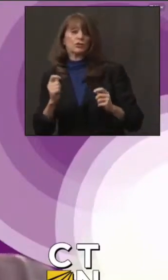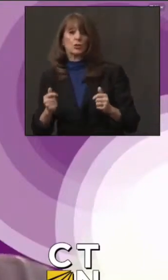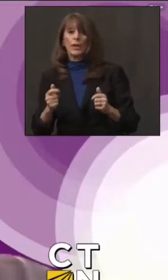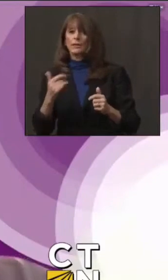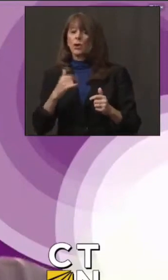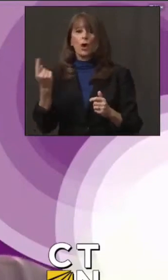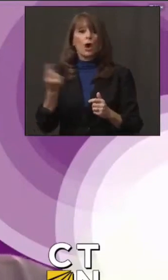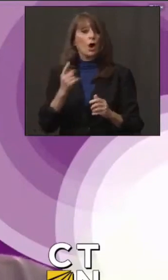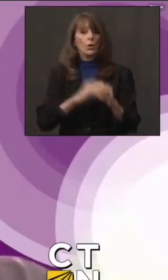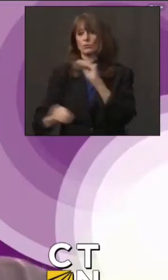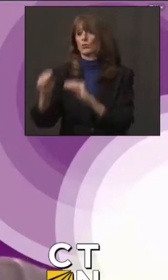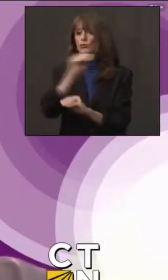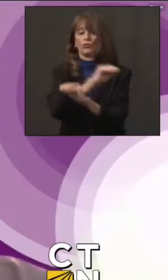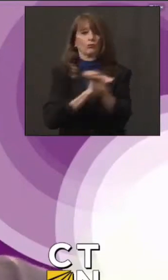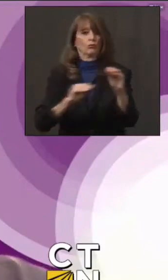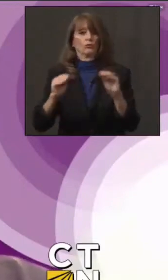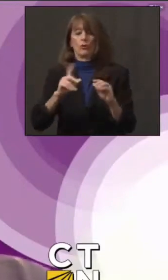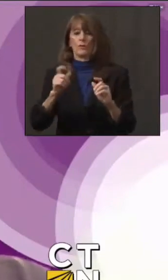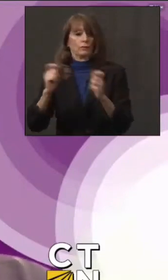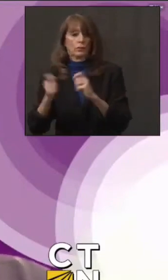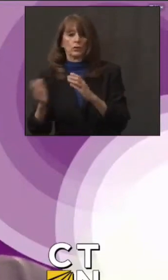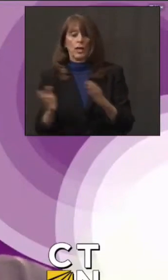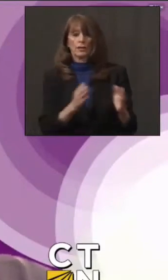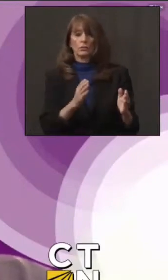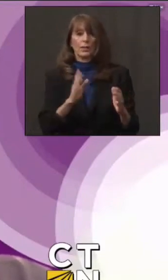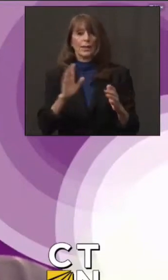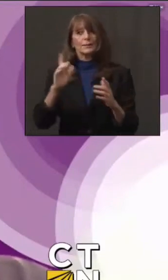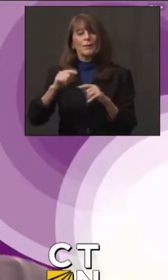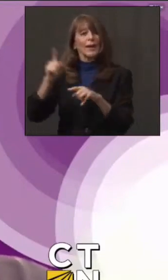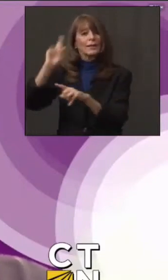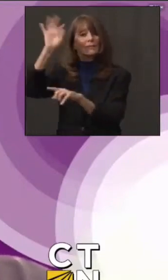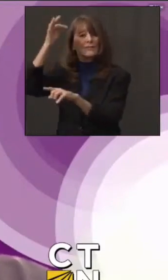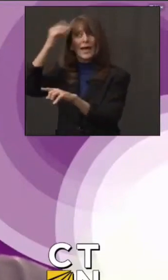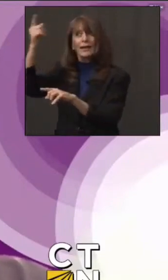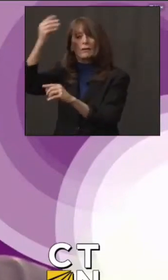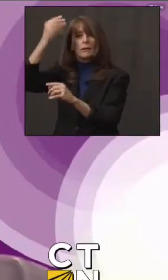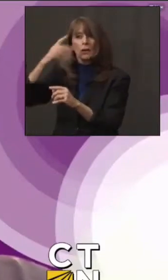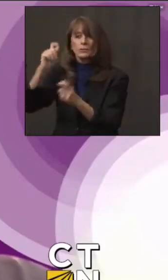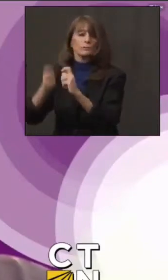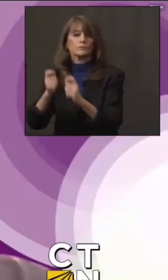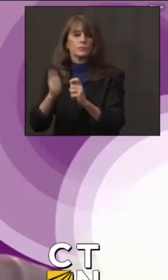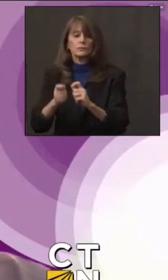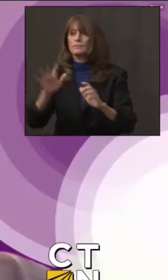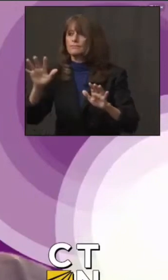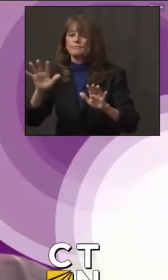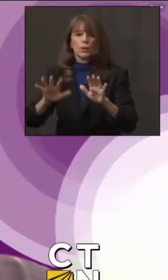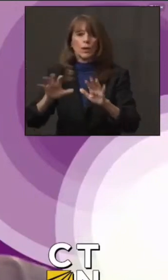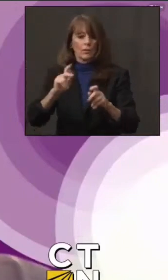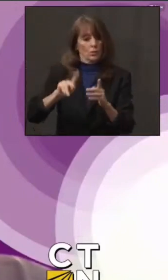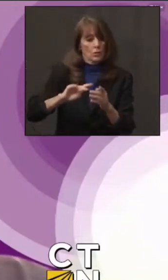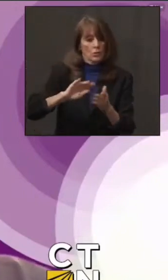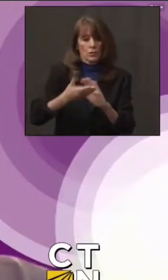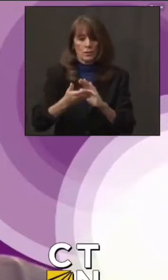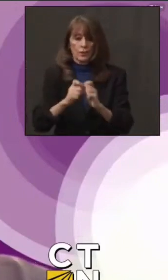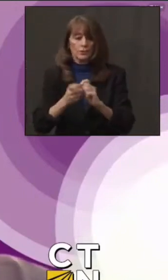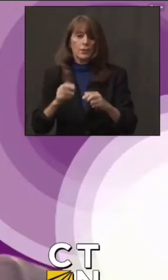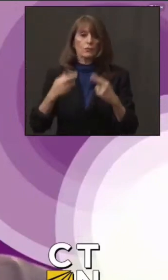moving meetings around based upon when our federal partners that we learn are going to be making decisions and recommendations to us.